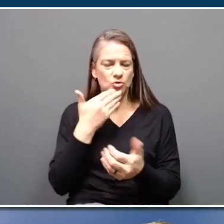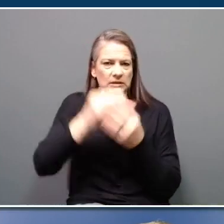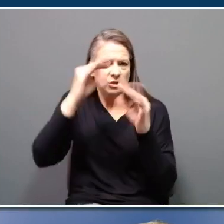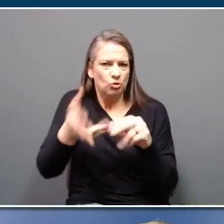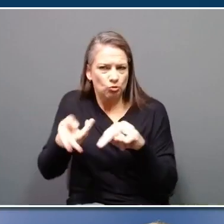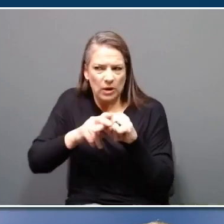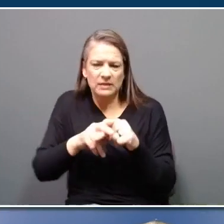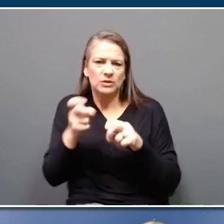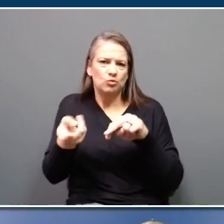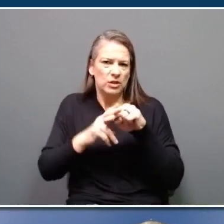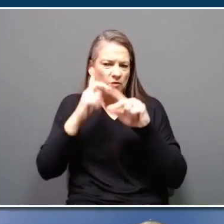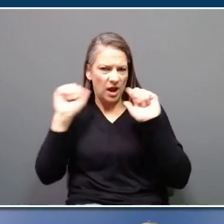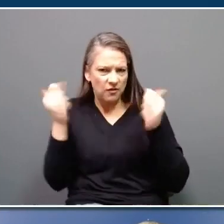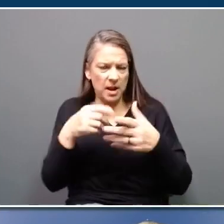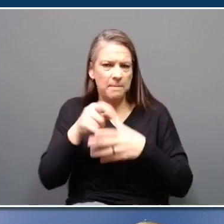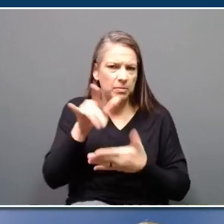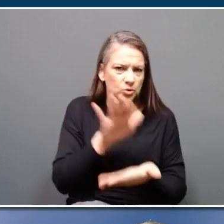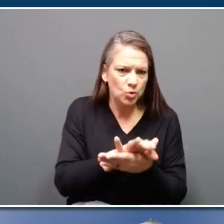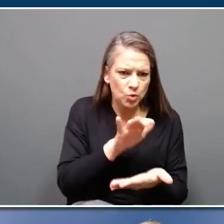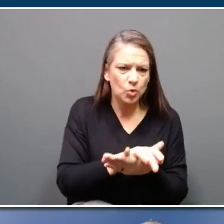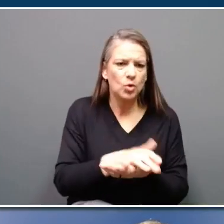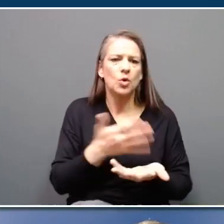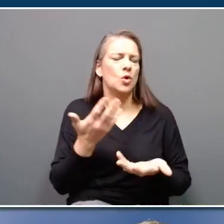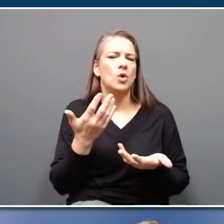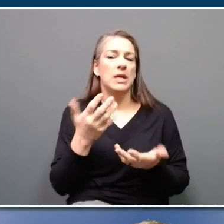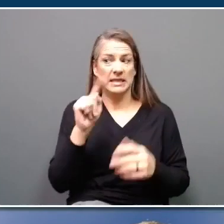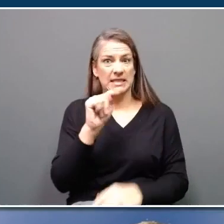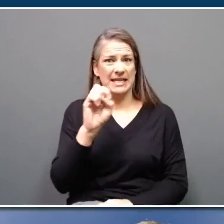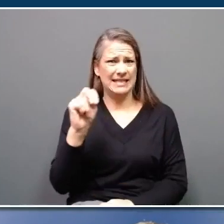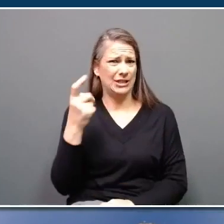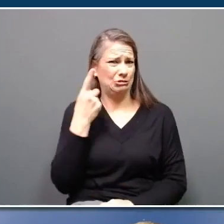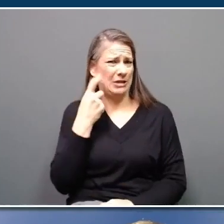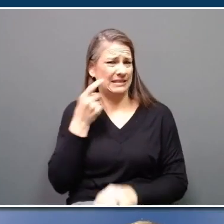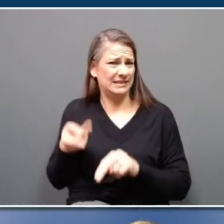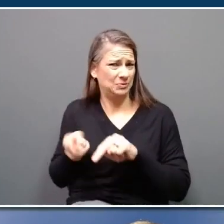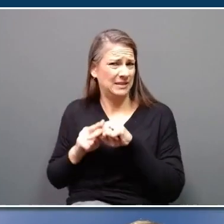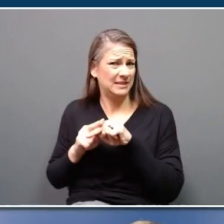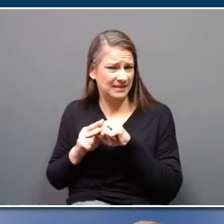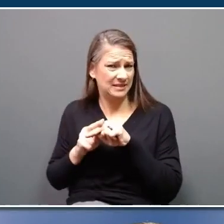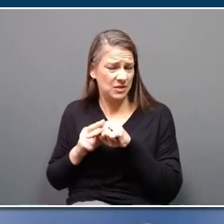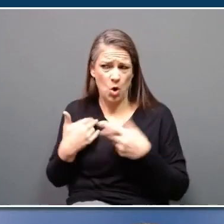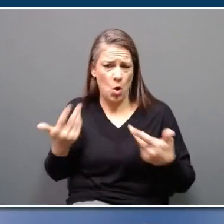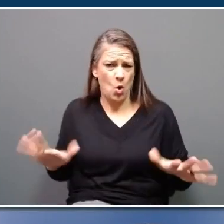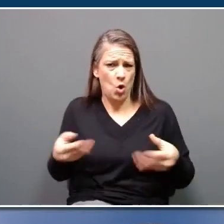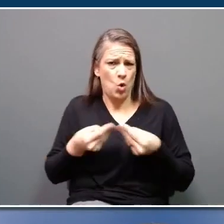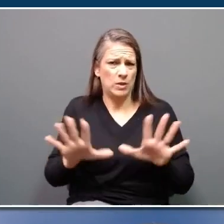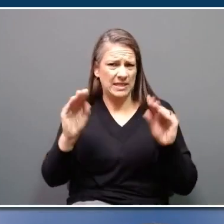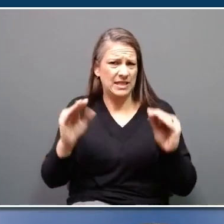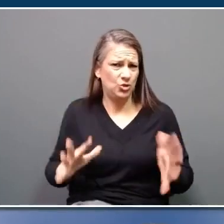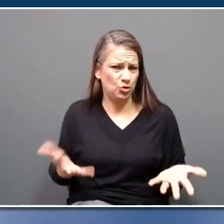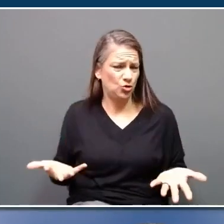raises for everyone in our public school systems. Remember, Tennessee just did this. We're already losing teachers to them. It is